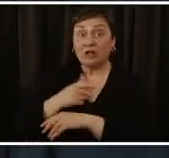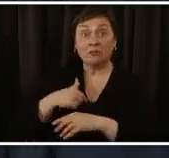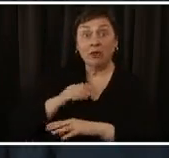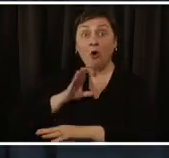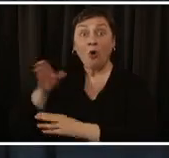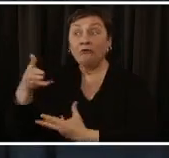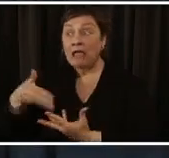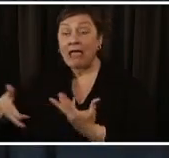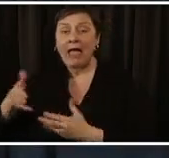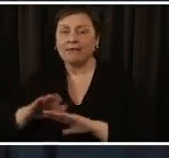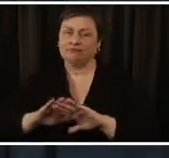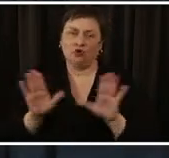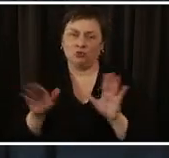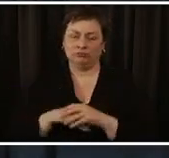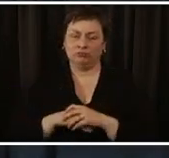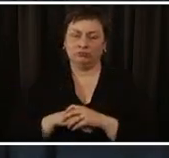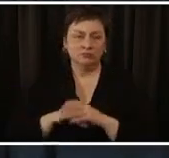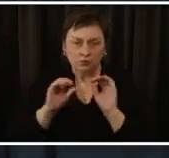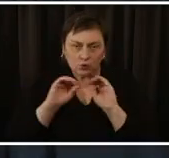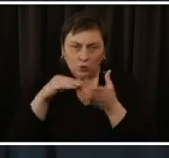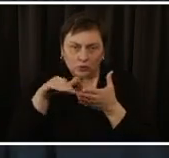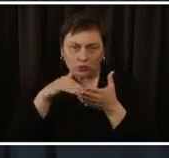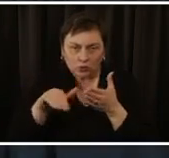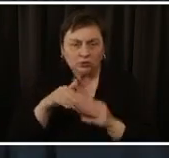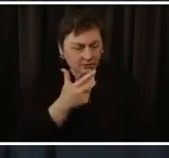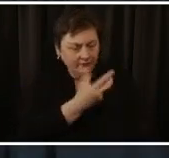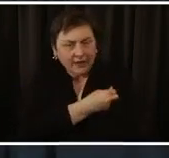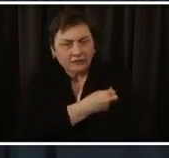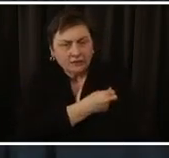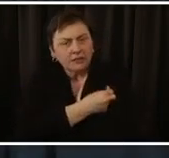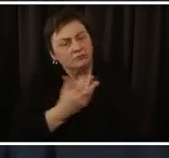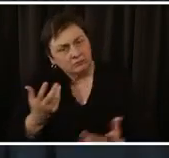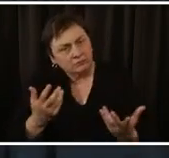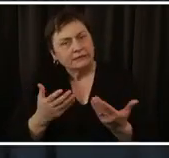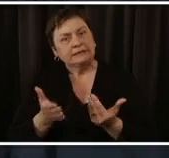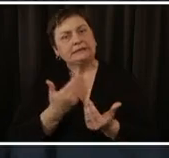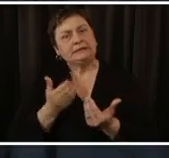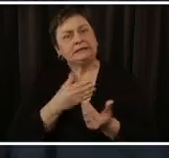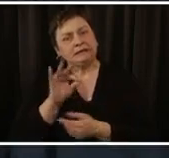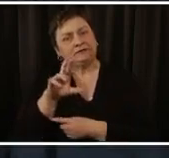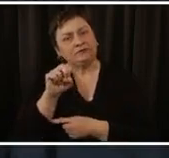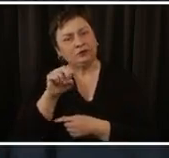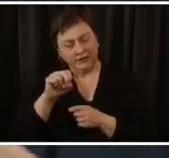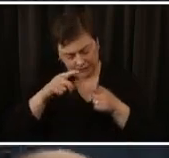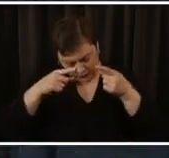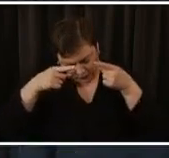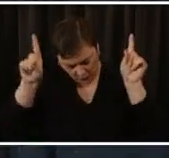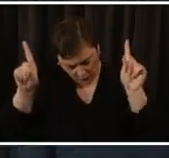excuses. Get vaccinated. It's free, quick, and easy at multiple sites across the state. Thank you.